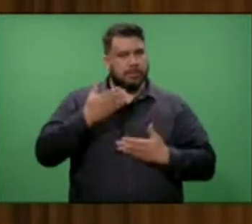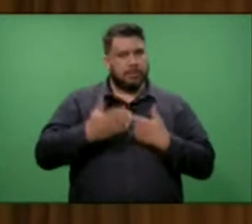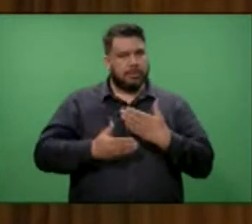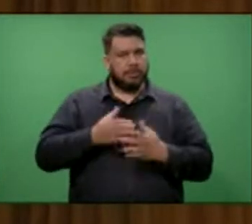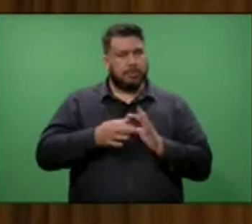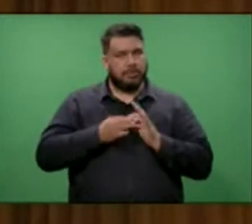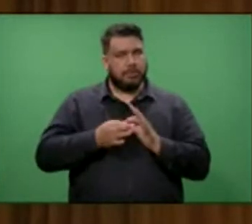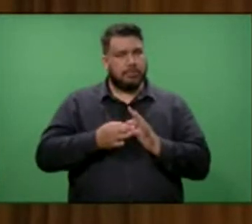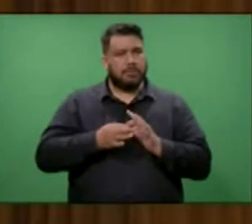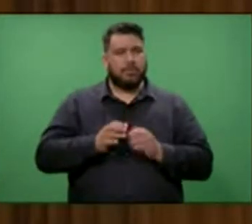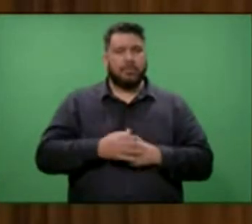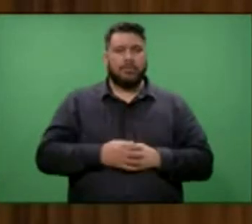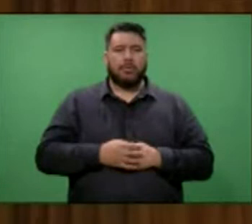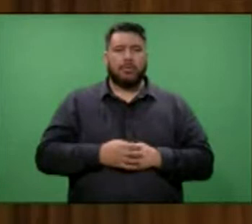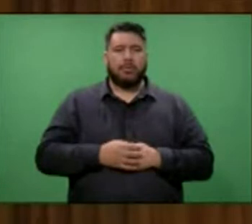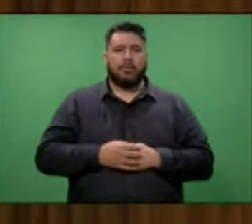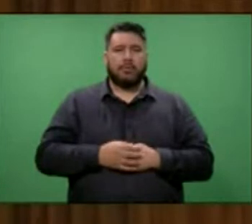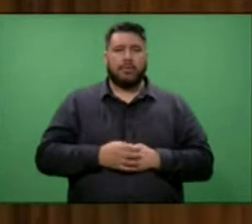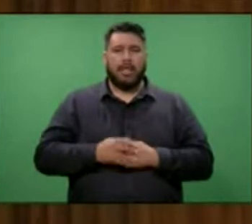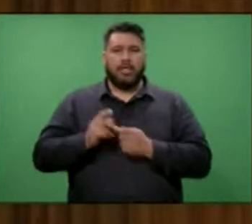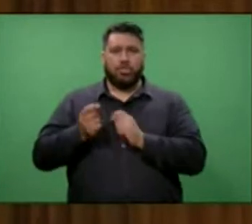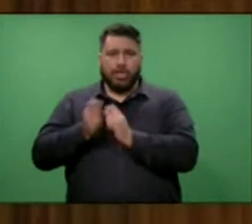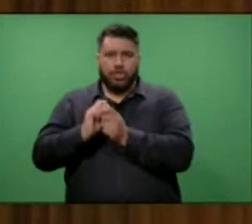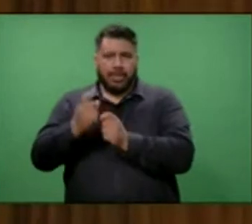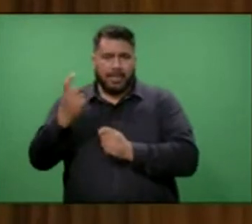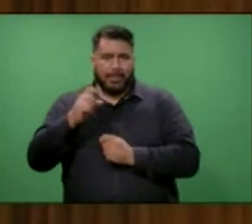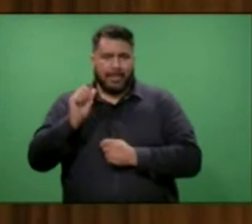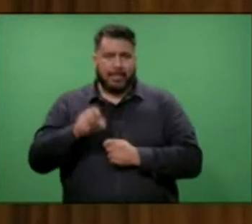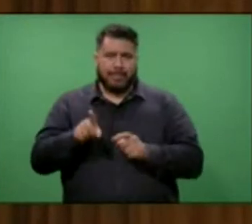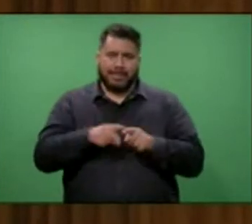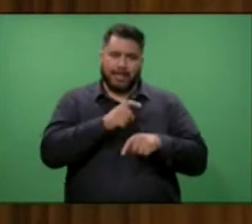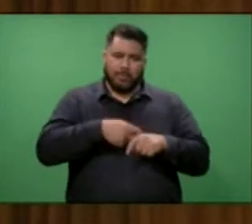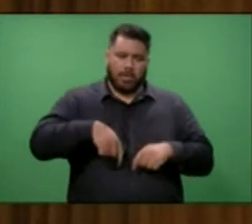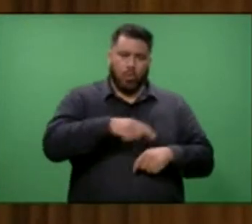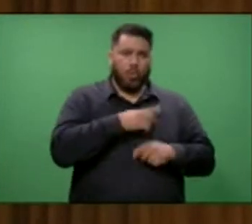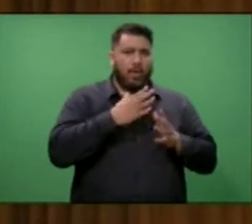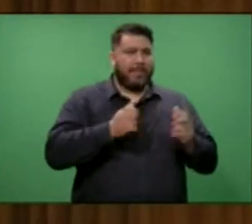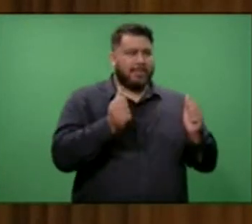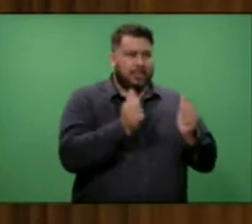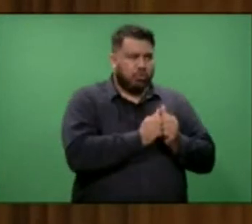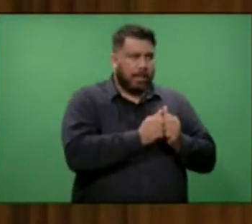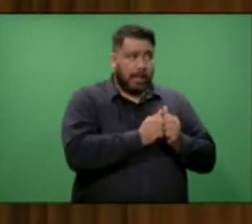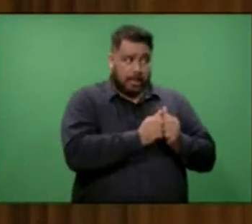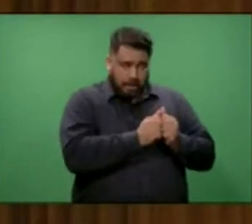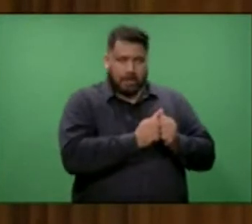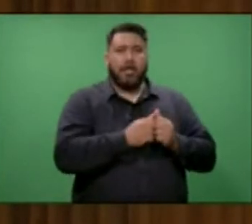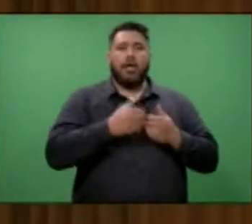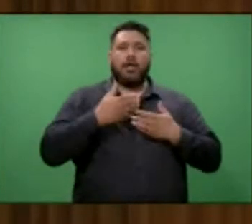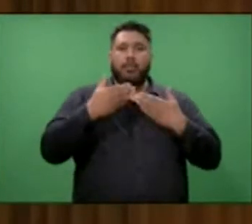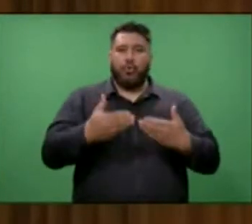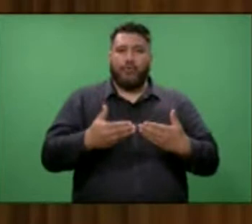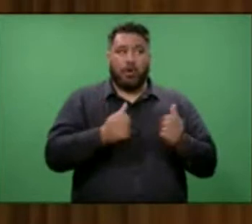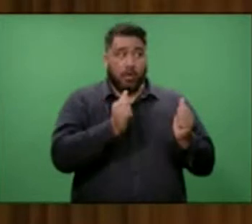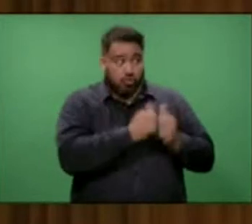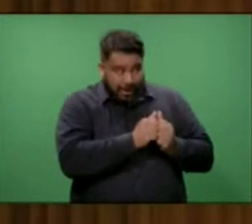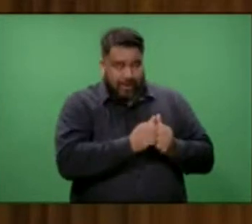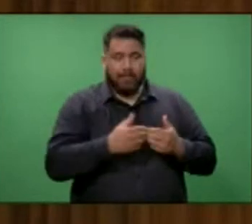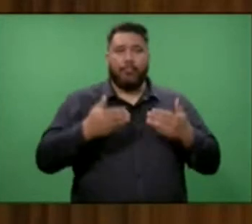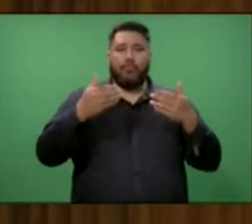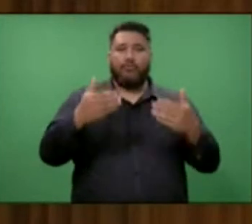change alongside consensus. That is why it is committed to being a government that will govern for all New